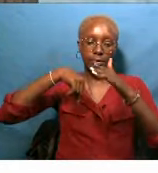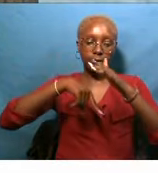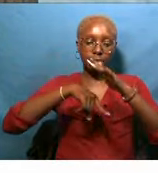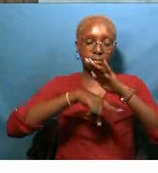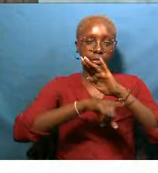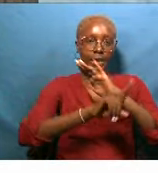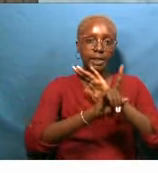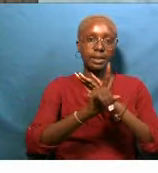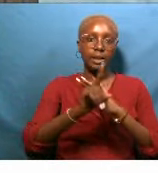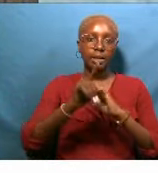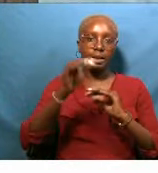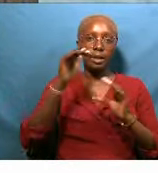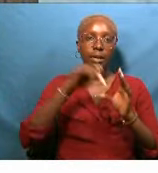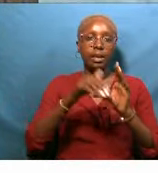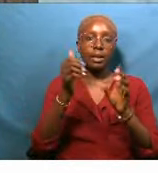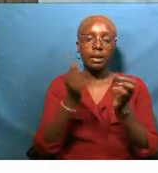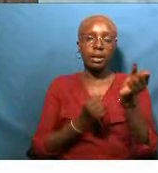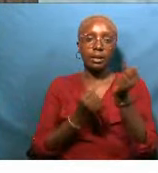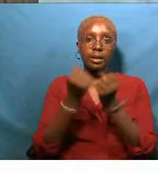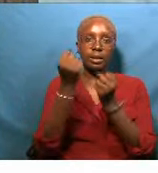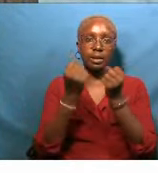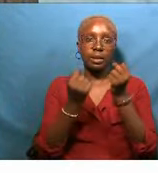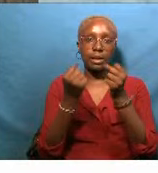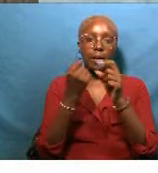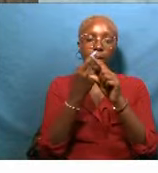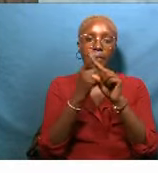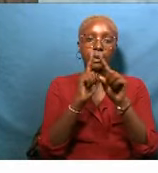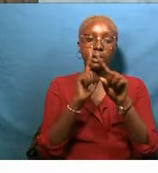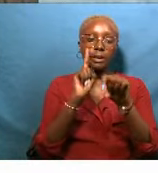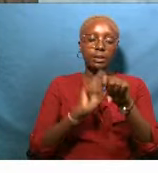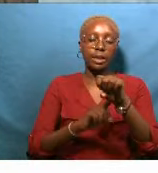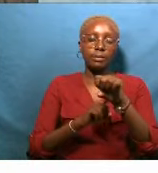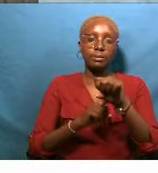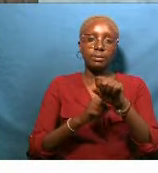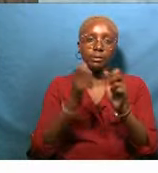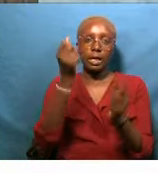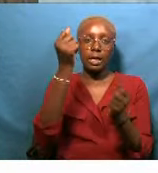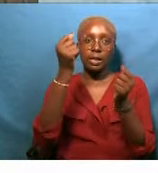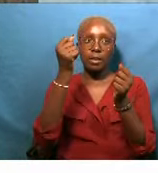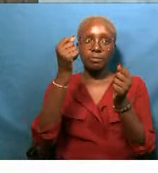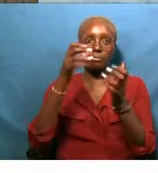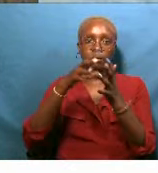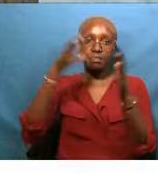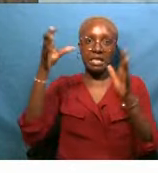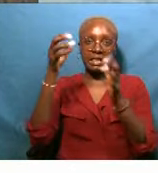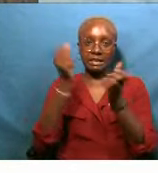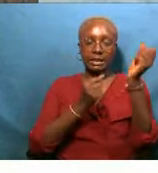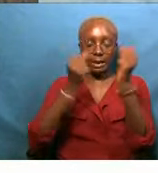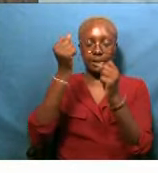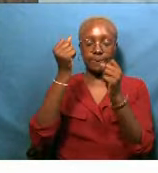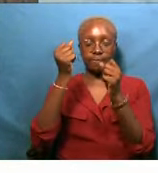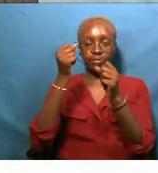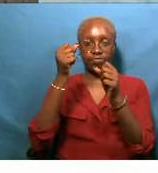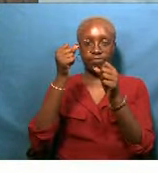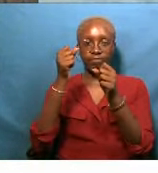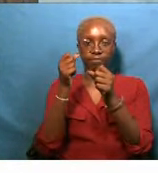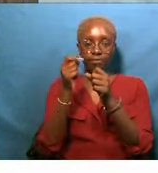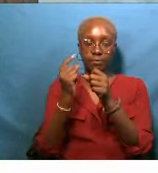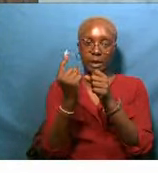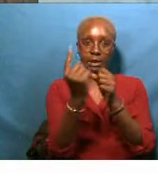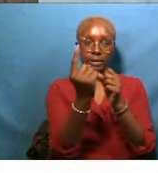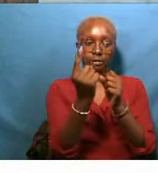warmed the car. But when this truck came by, overshadowing it,